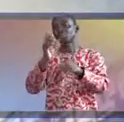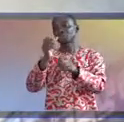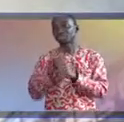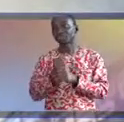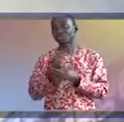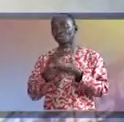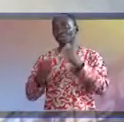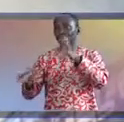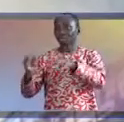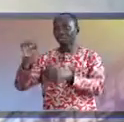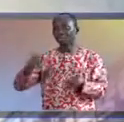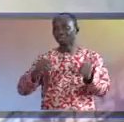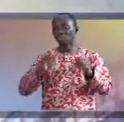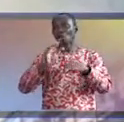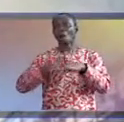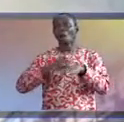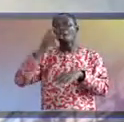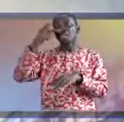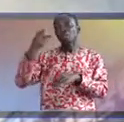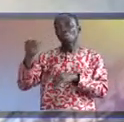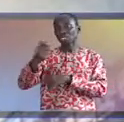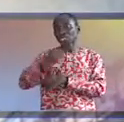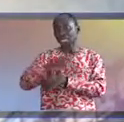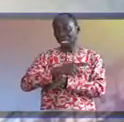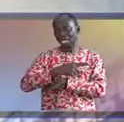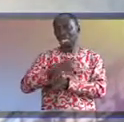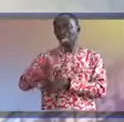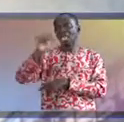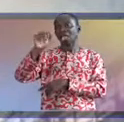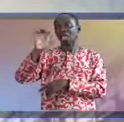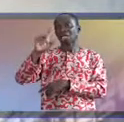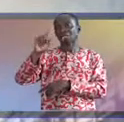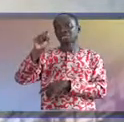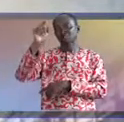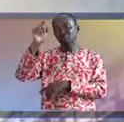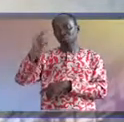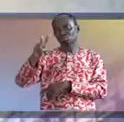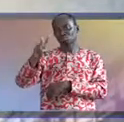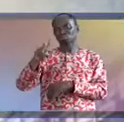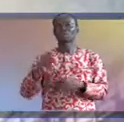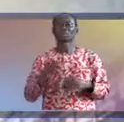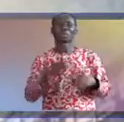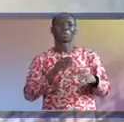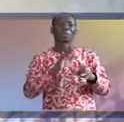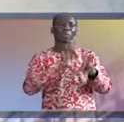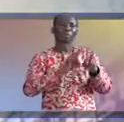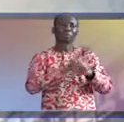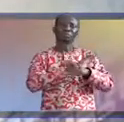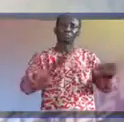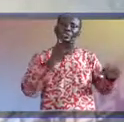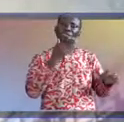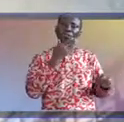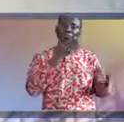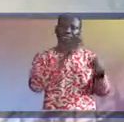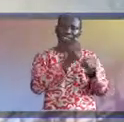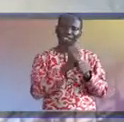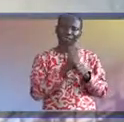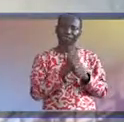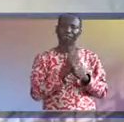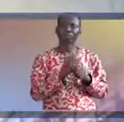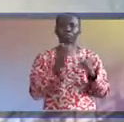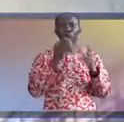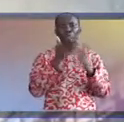na somafo ama memu fo ebe gu Cornelius ni ni fiefo so de e wo mu ni se hom kronkron